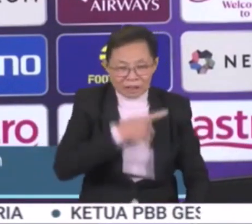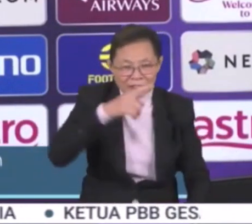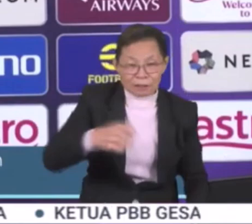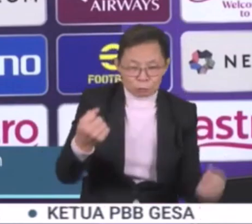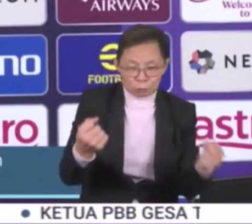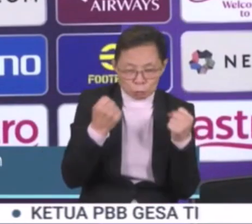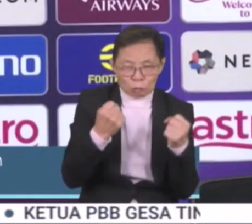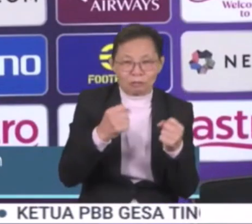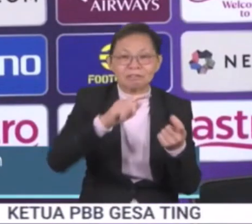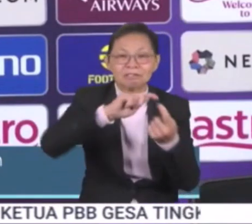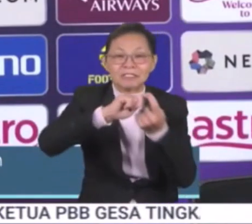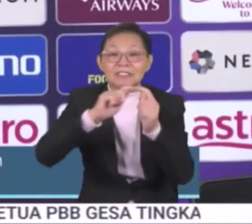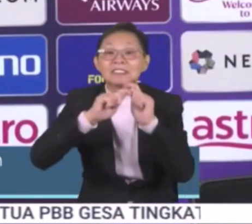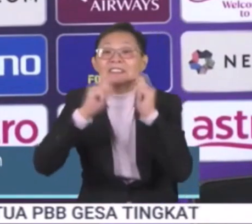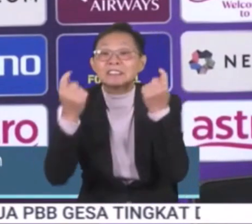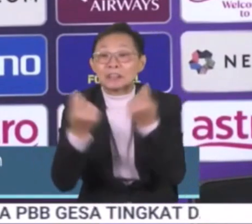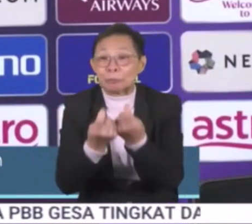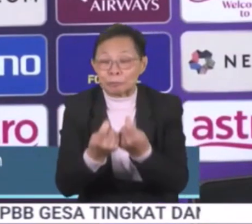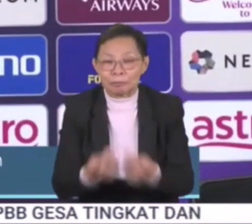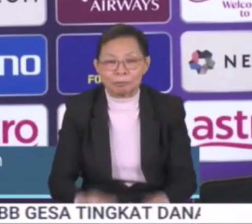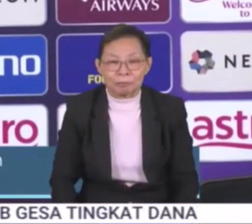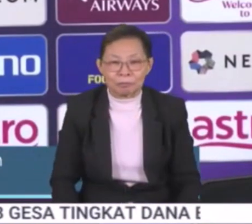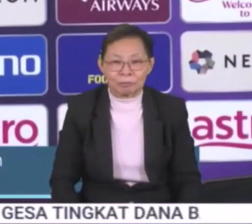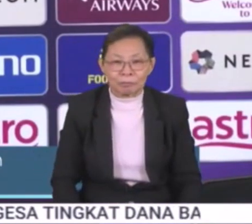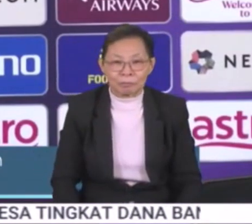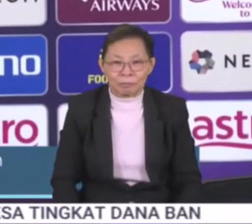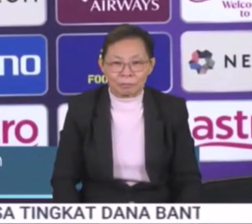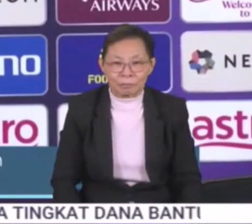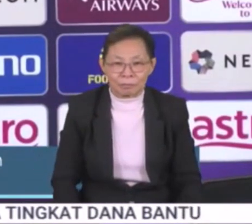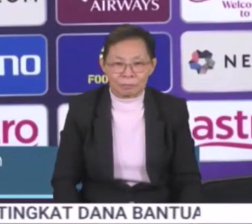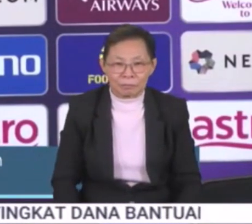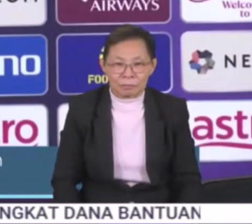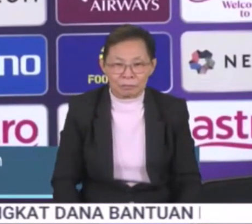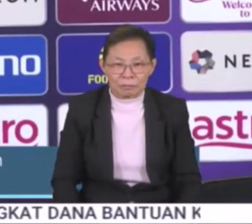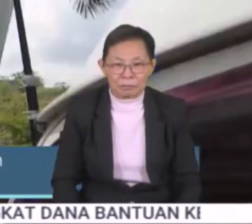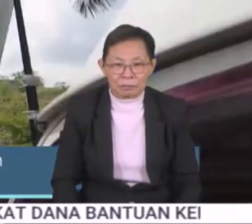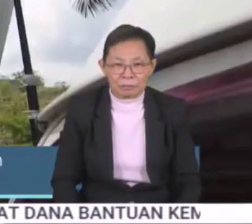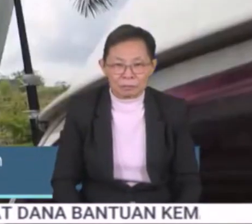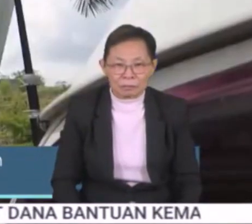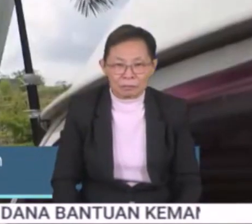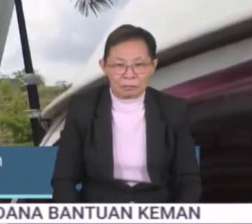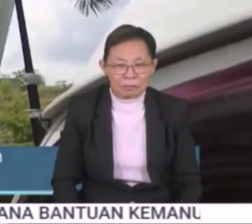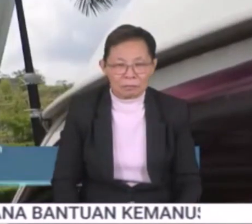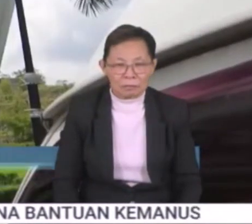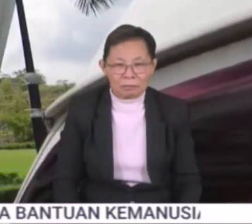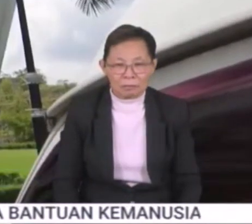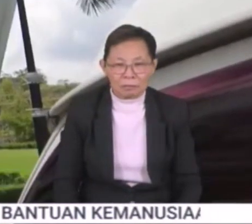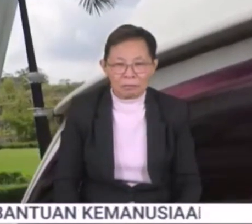as the coach said as well. They play very direct sometimes.